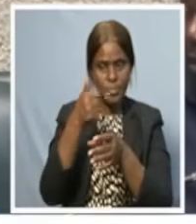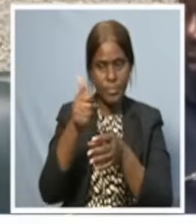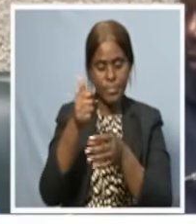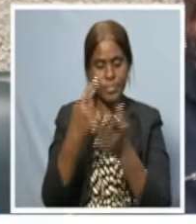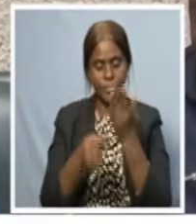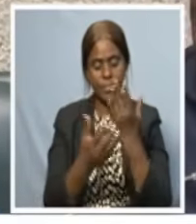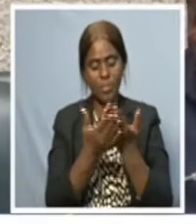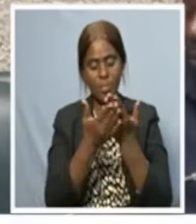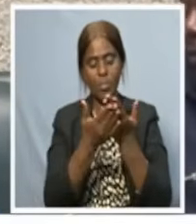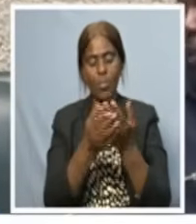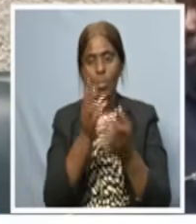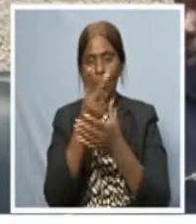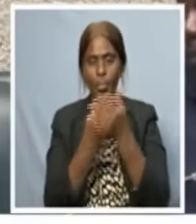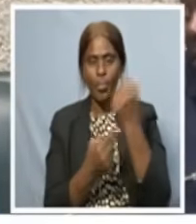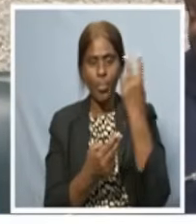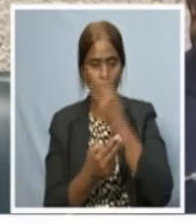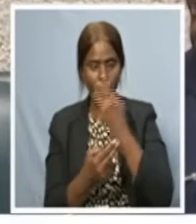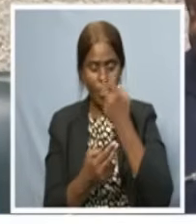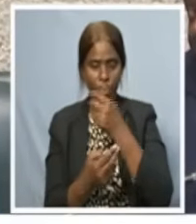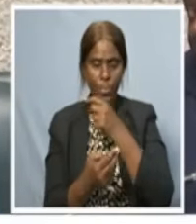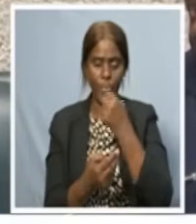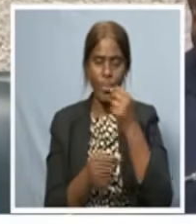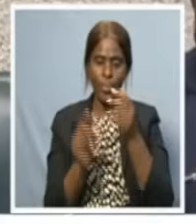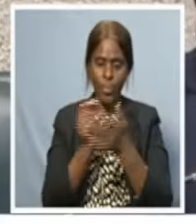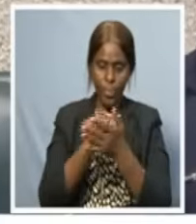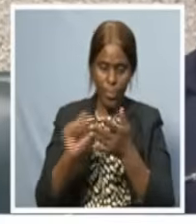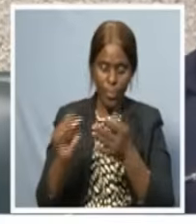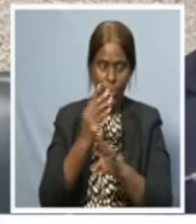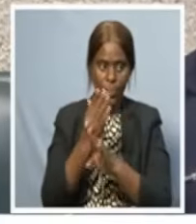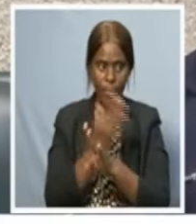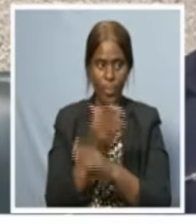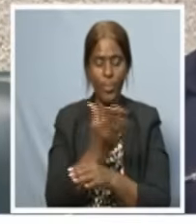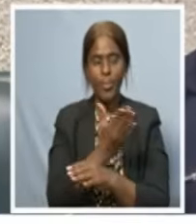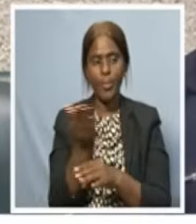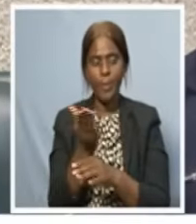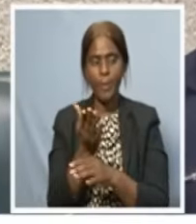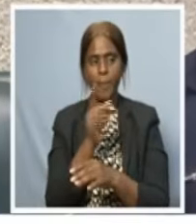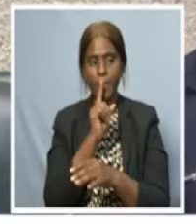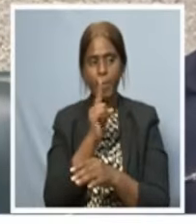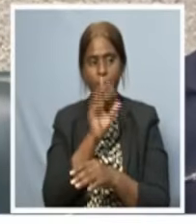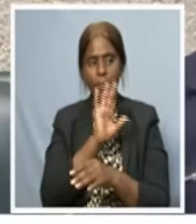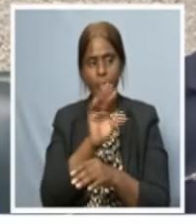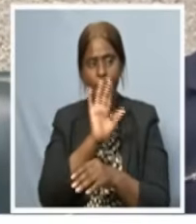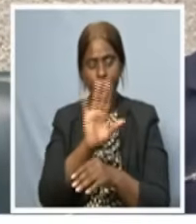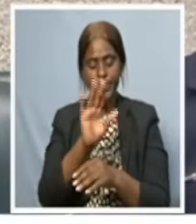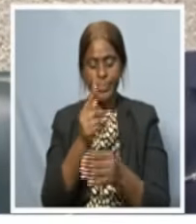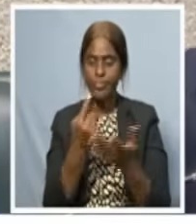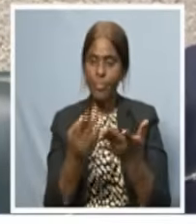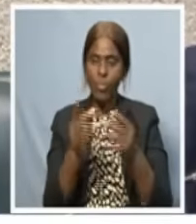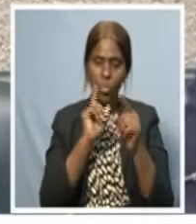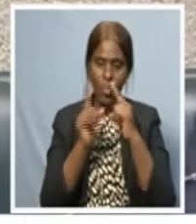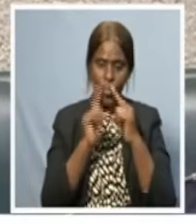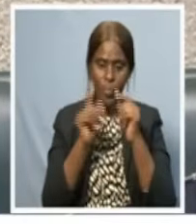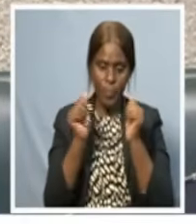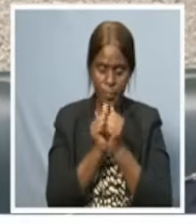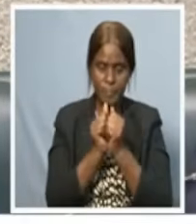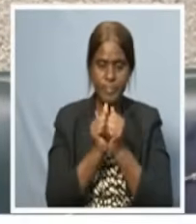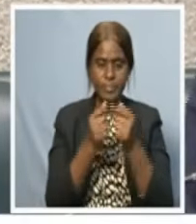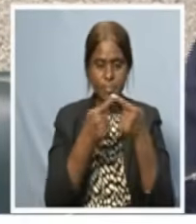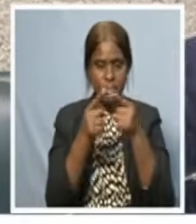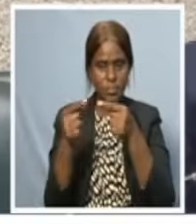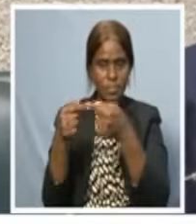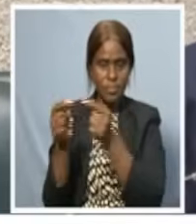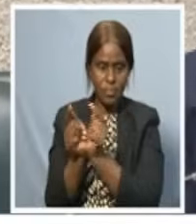who tendered both written and oral submissions before it. Based on its interactions with the